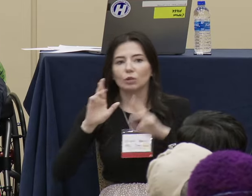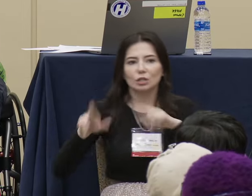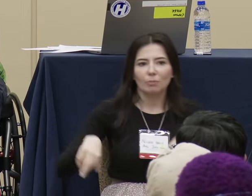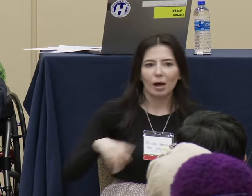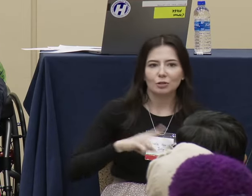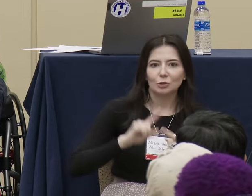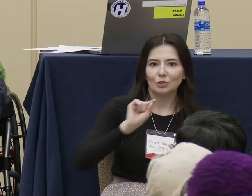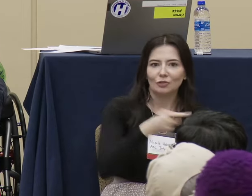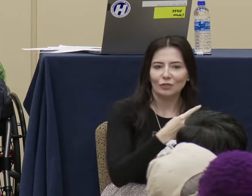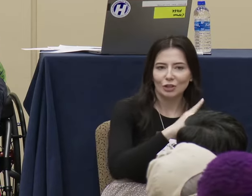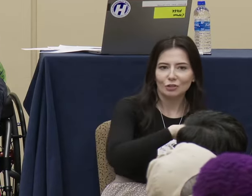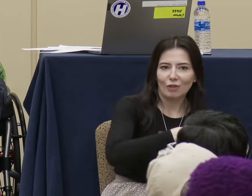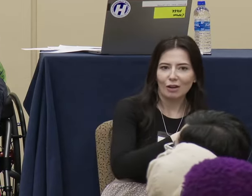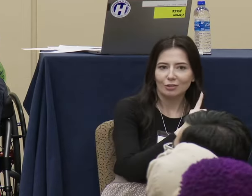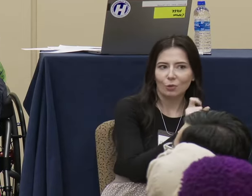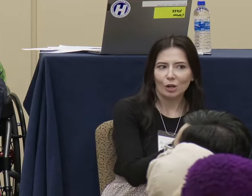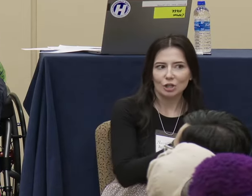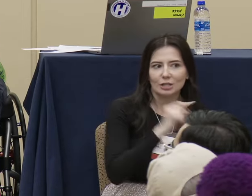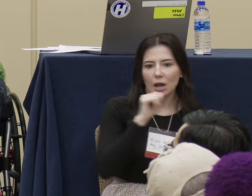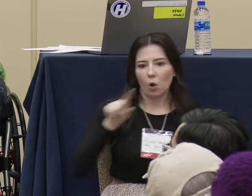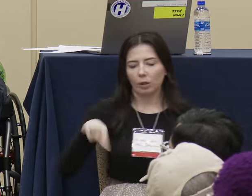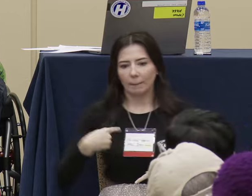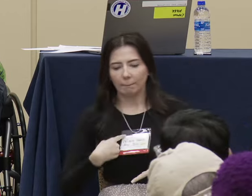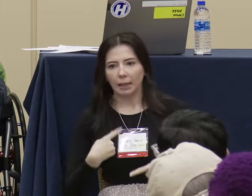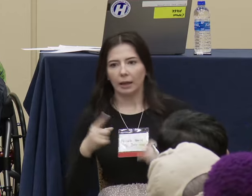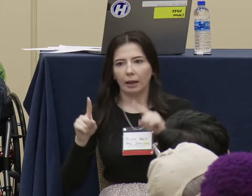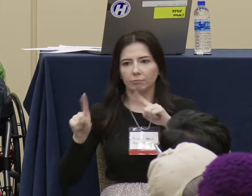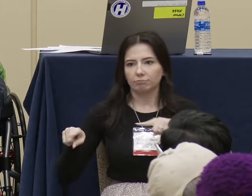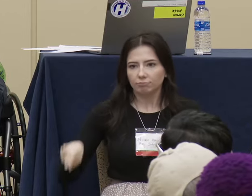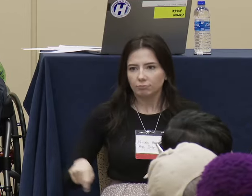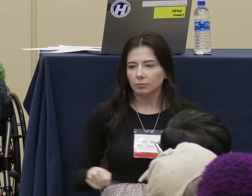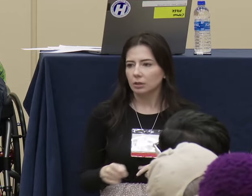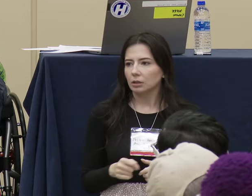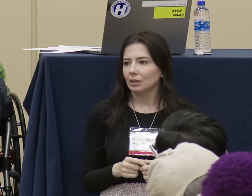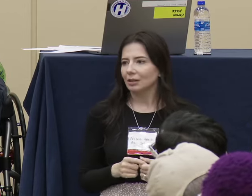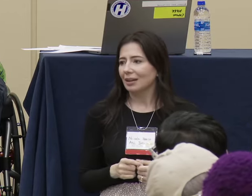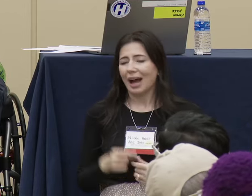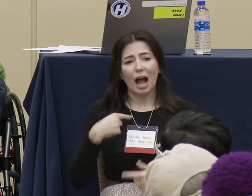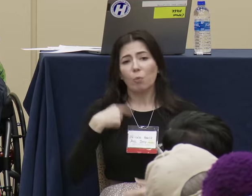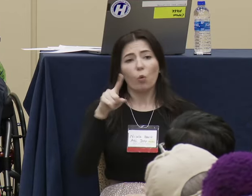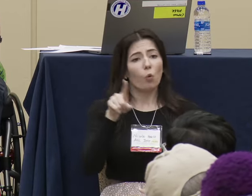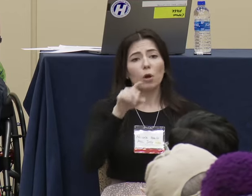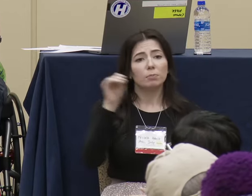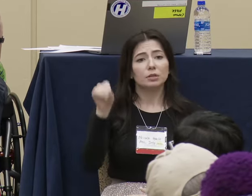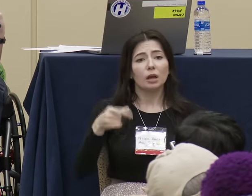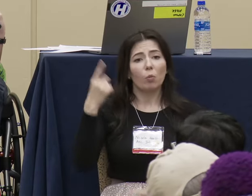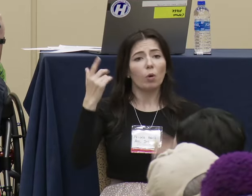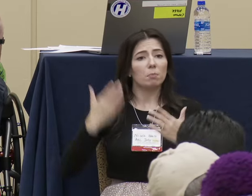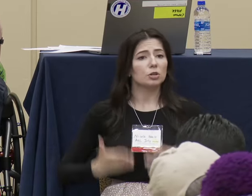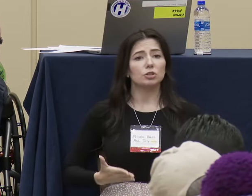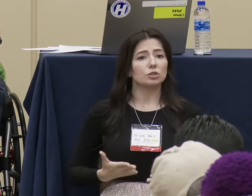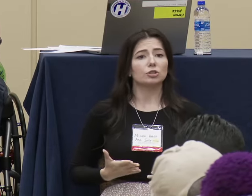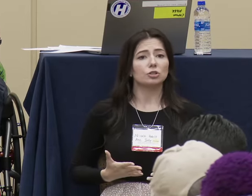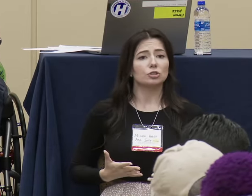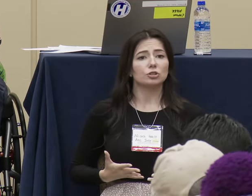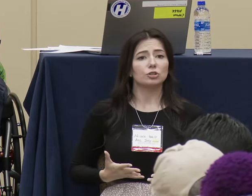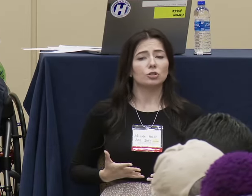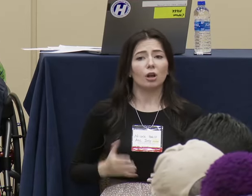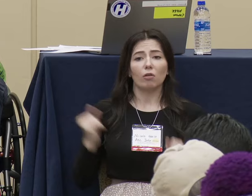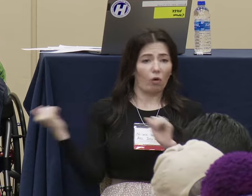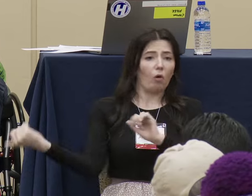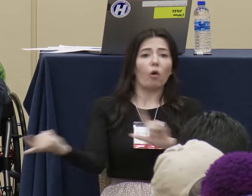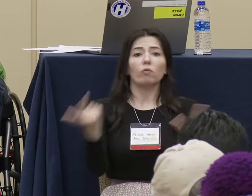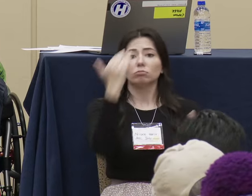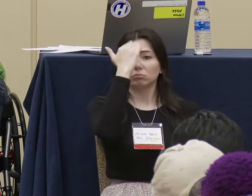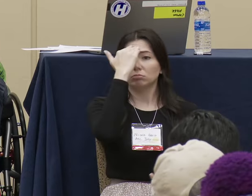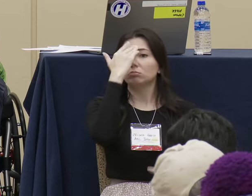me, because, I'm just one person, and all your knowledge matters.